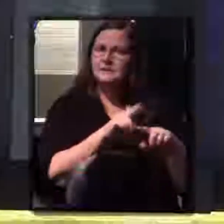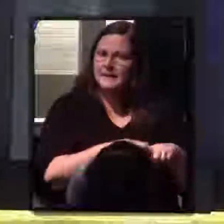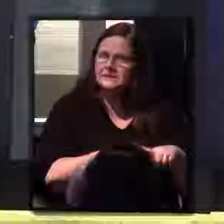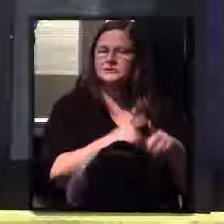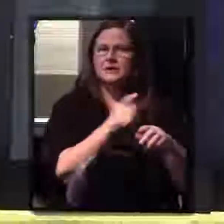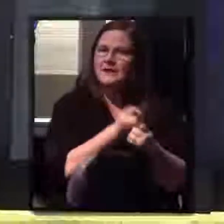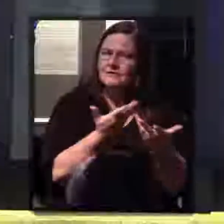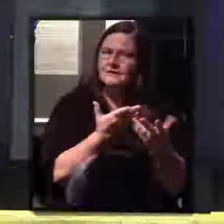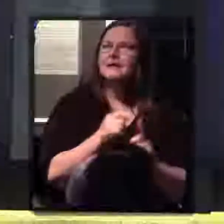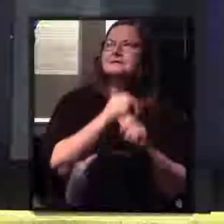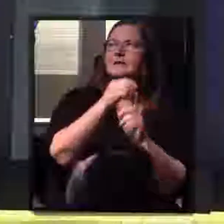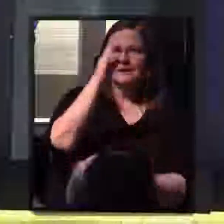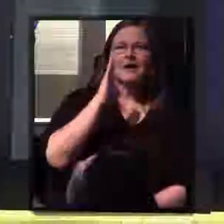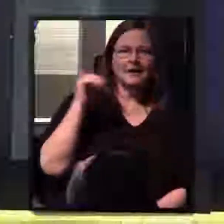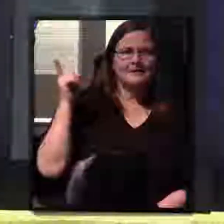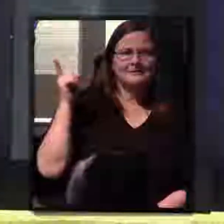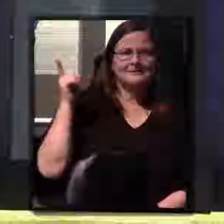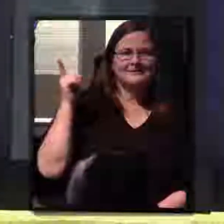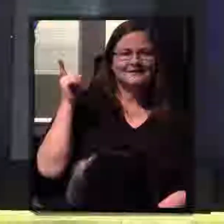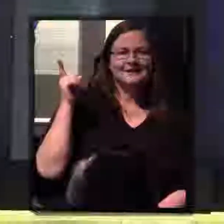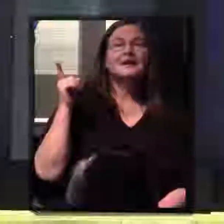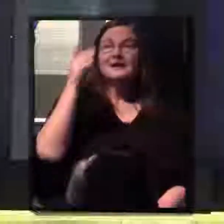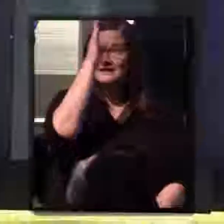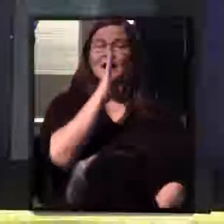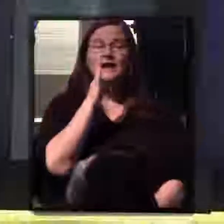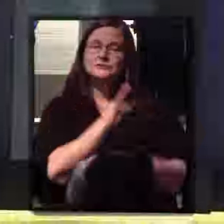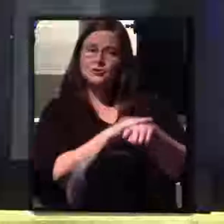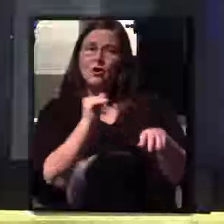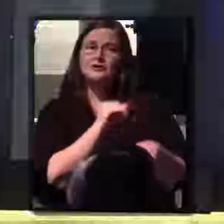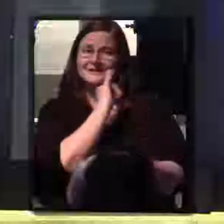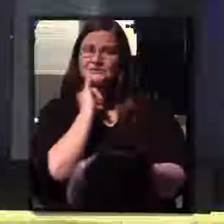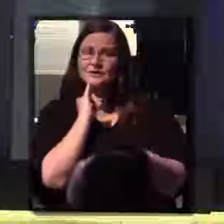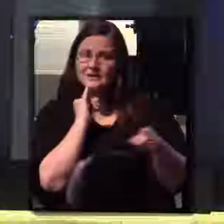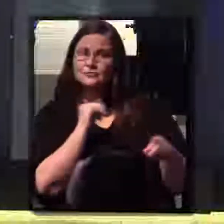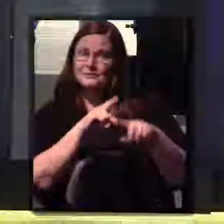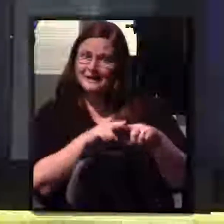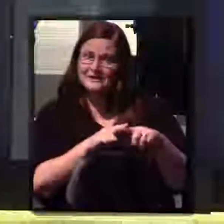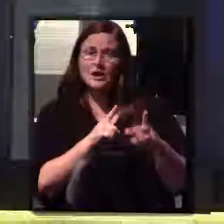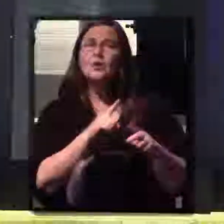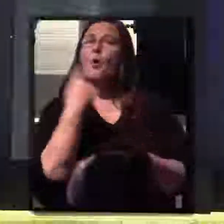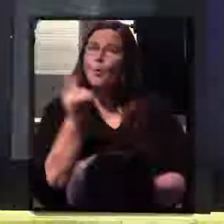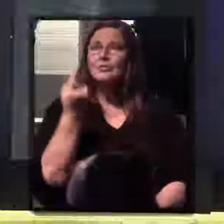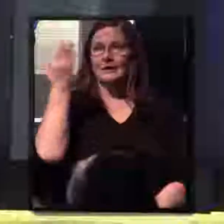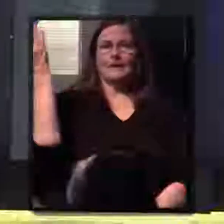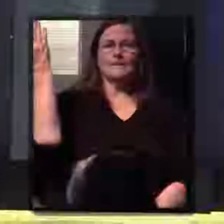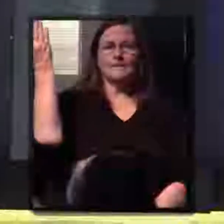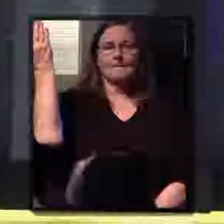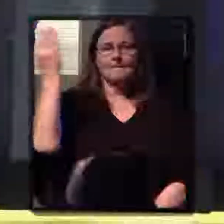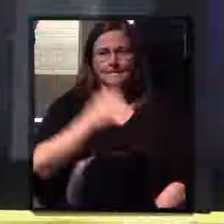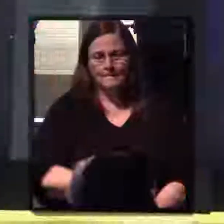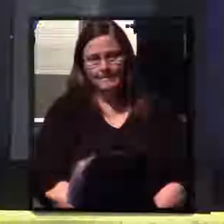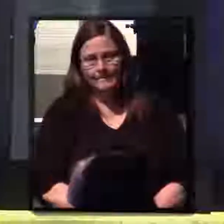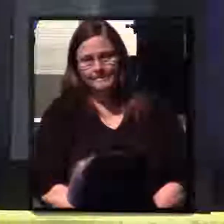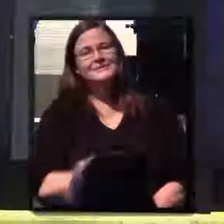all about Israel's dependence on everything but God, and God's call to Israel